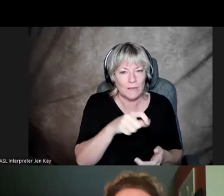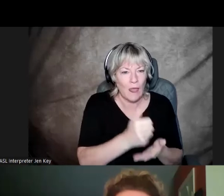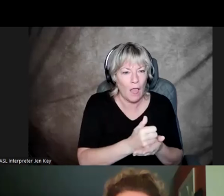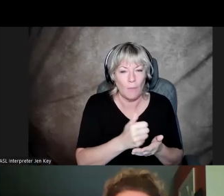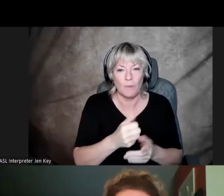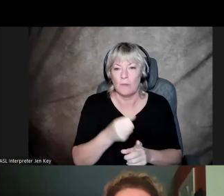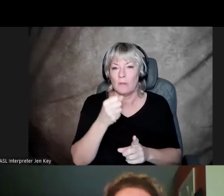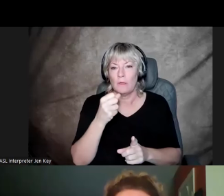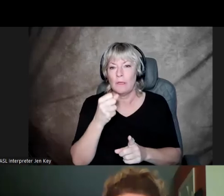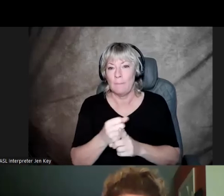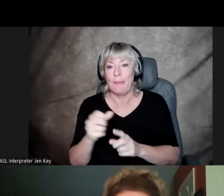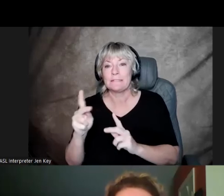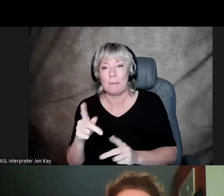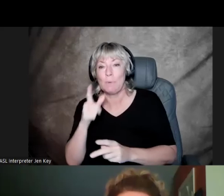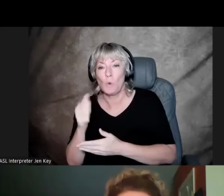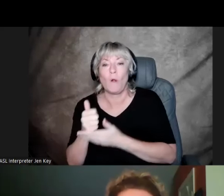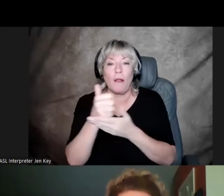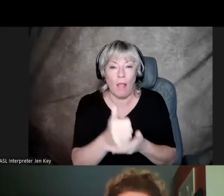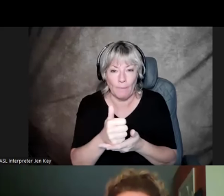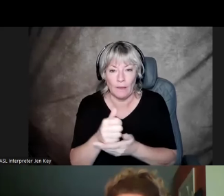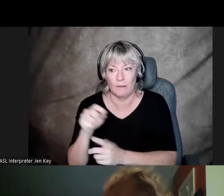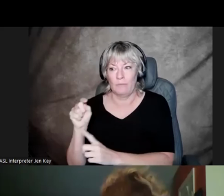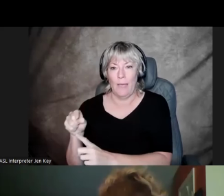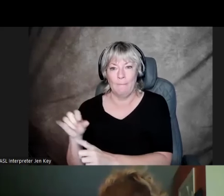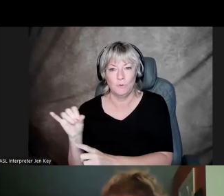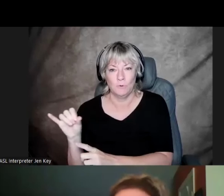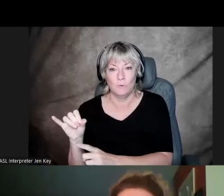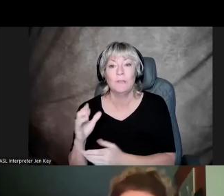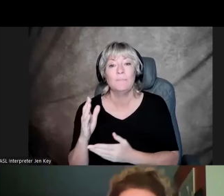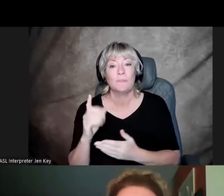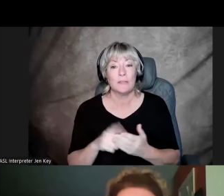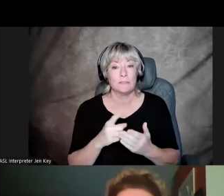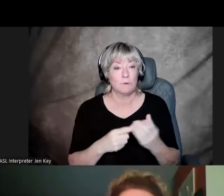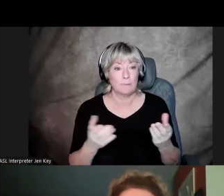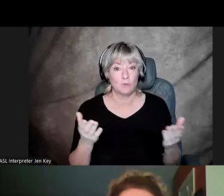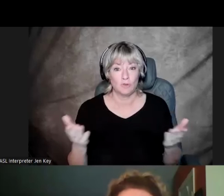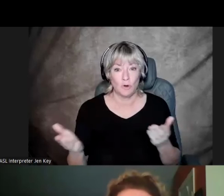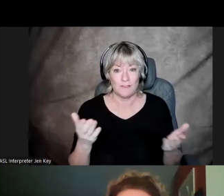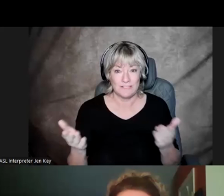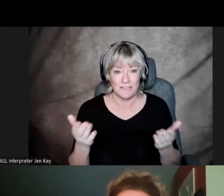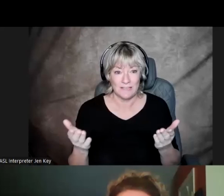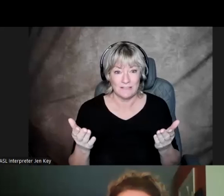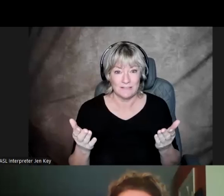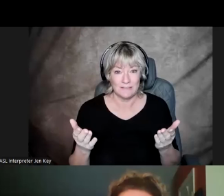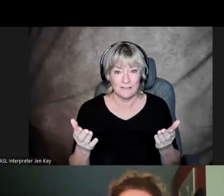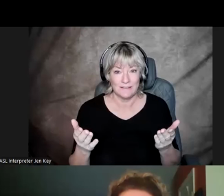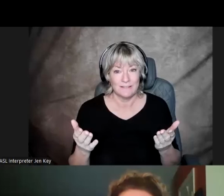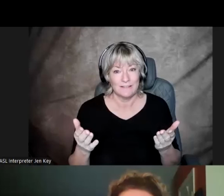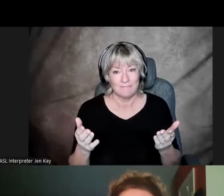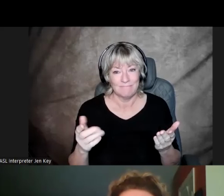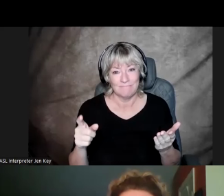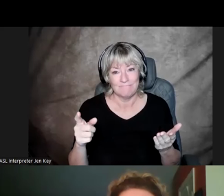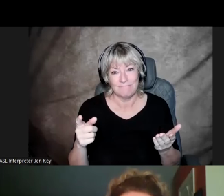the helpers too. And sometimes our services that we need to render during these times are also